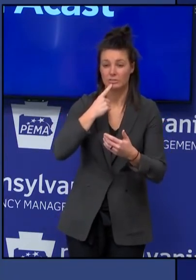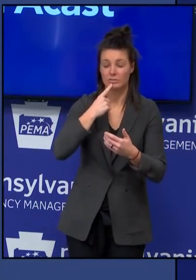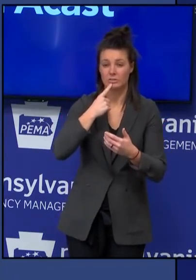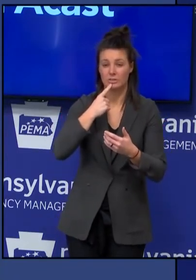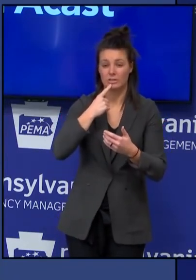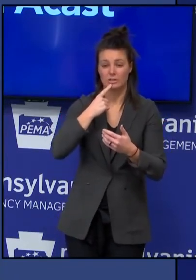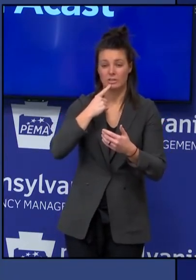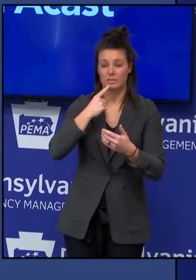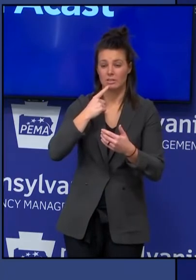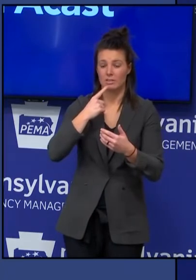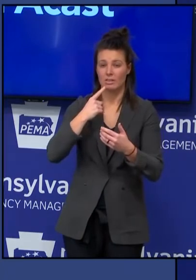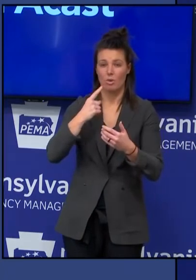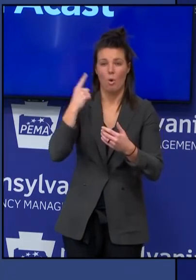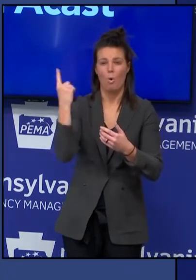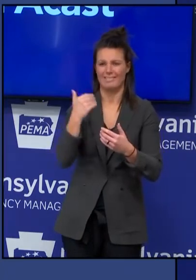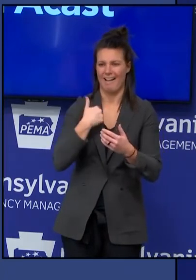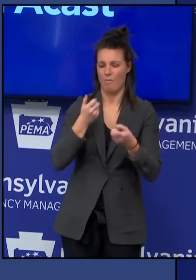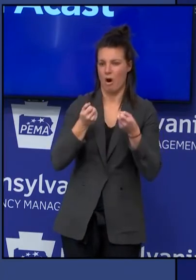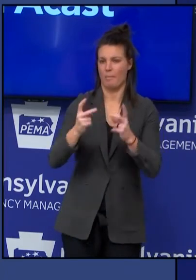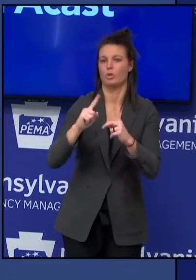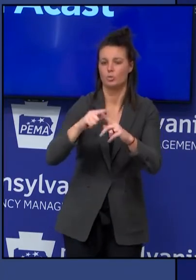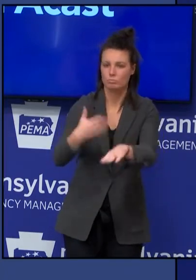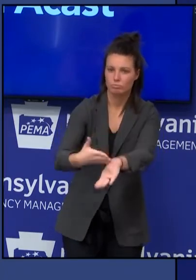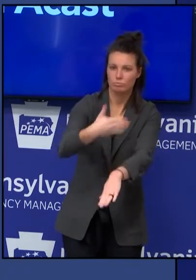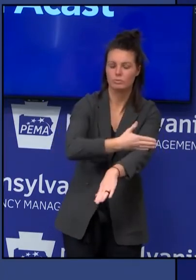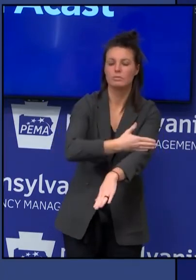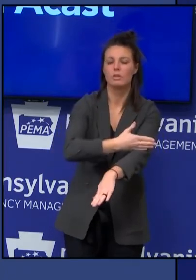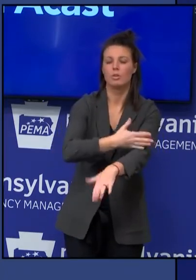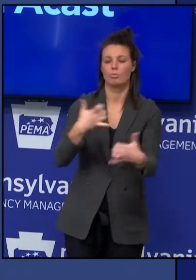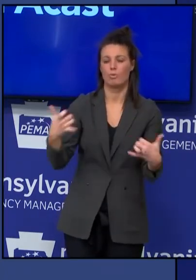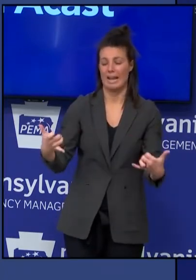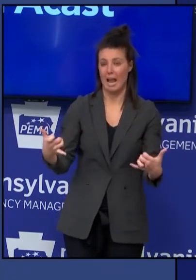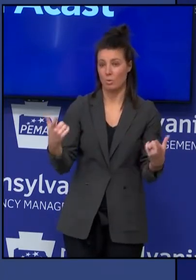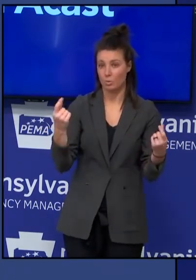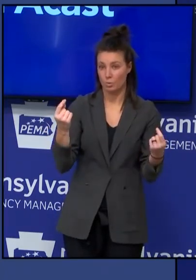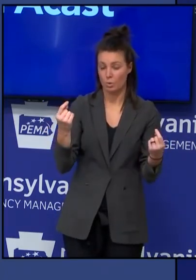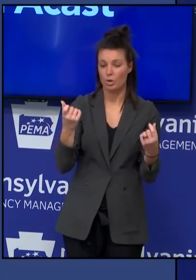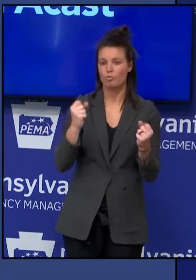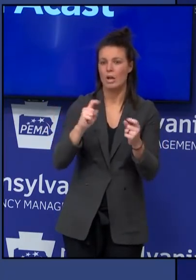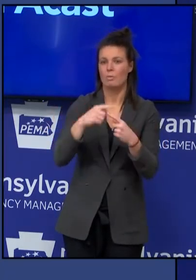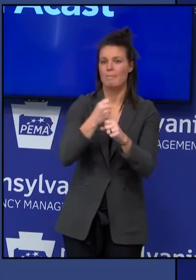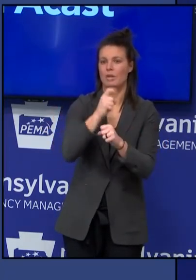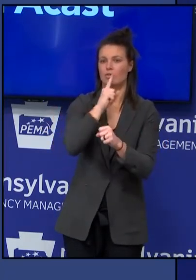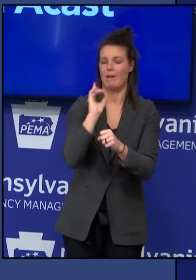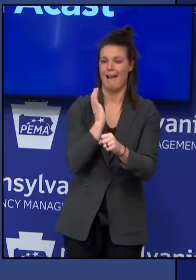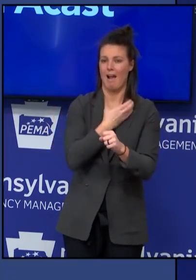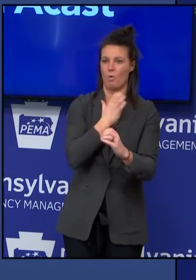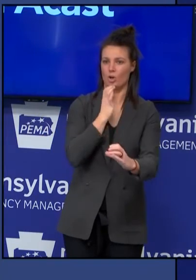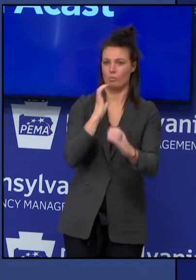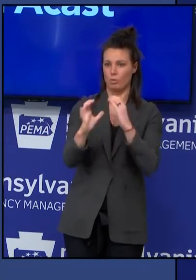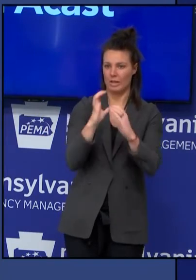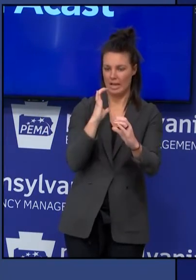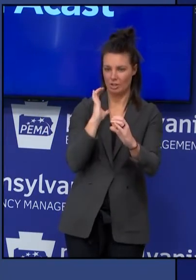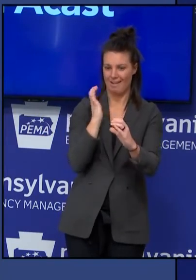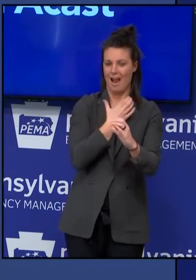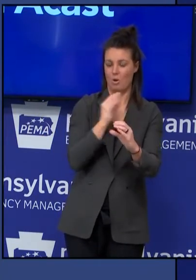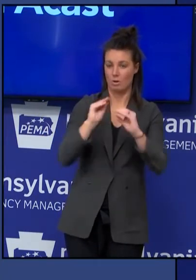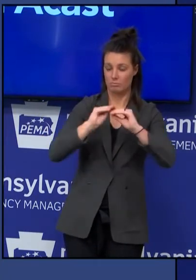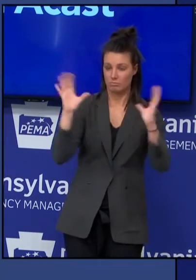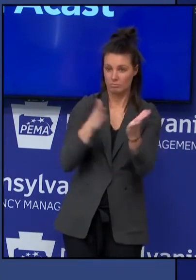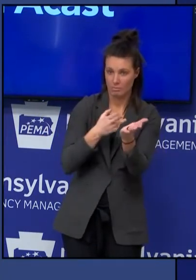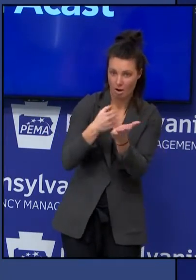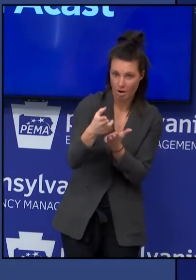is always an opportunity to do better. And so what we are working on is making sure that our communication, our